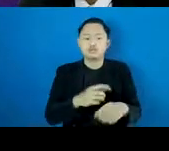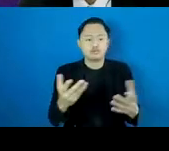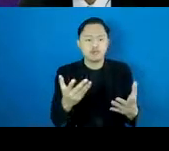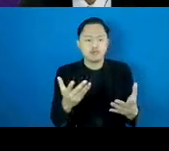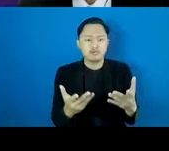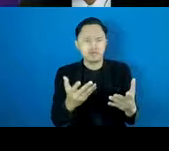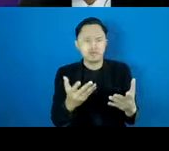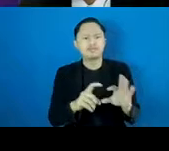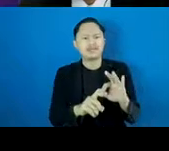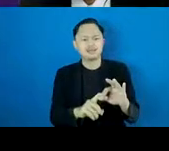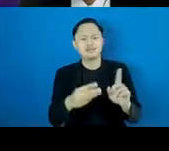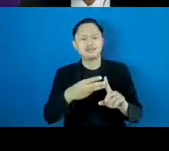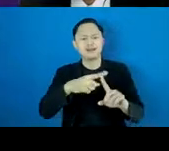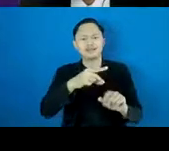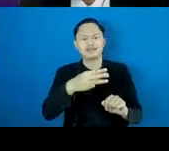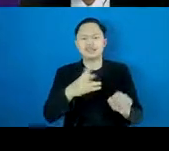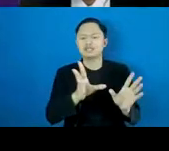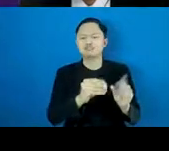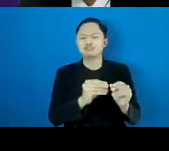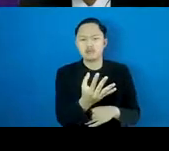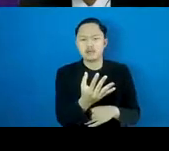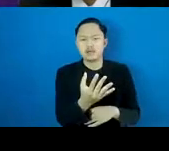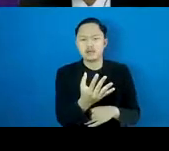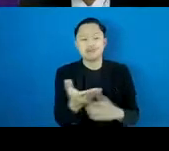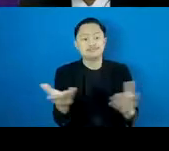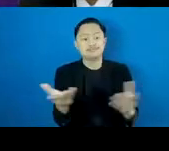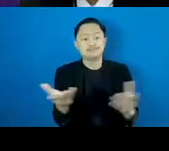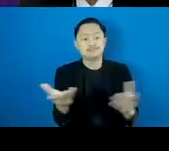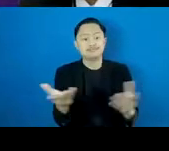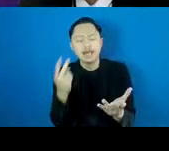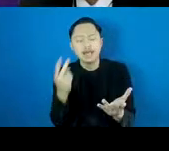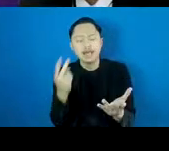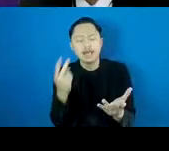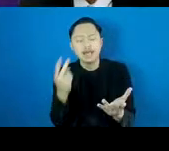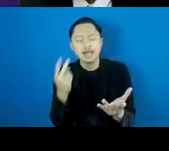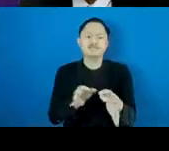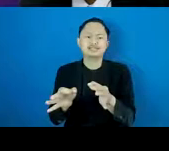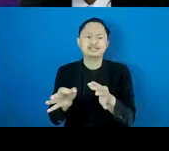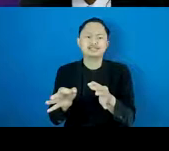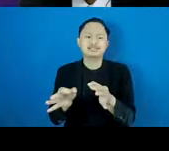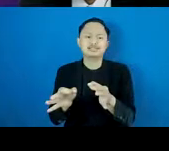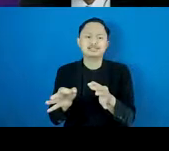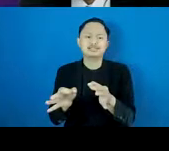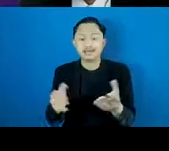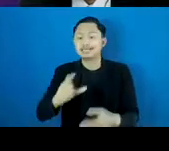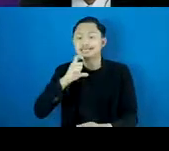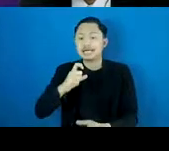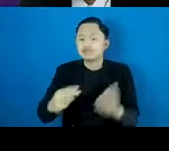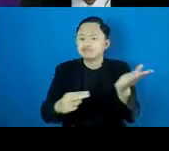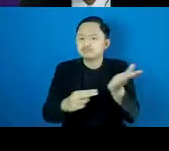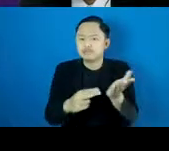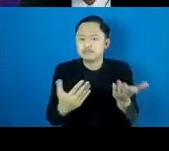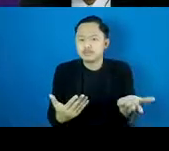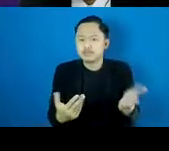size trade-off and the availability of charging infrastructure or the energy infrastructure, and how to charge depending